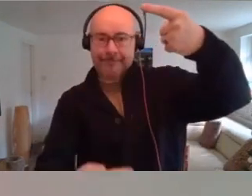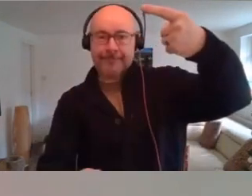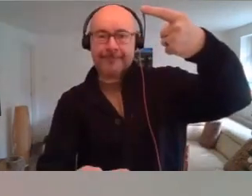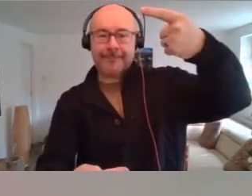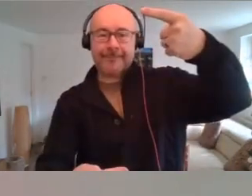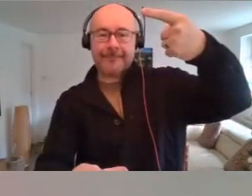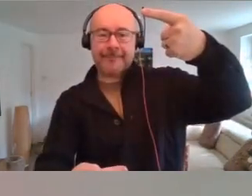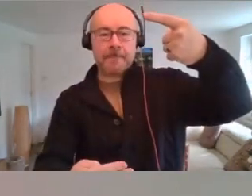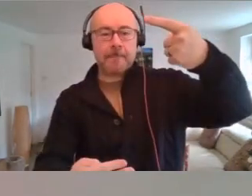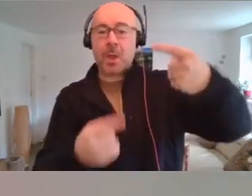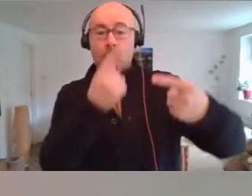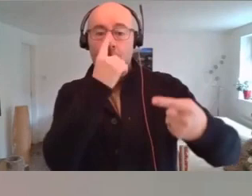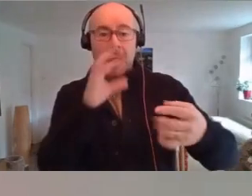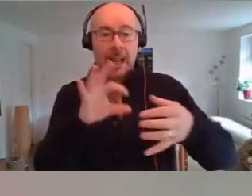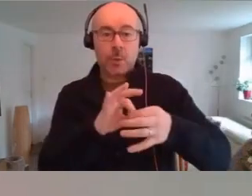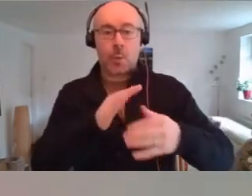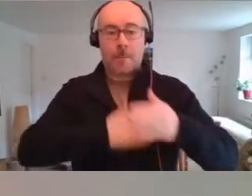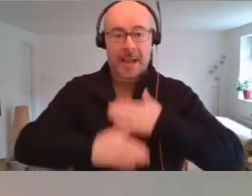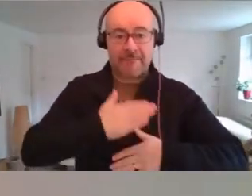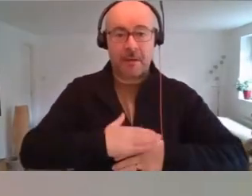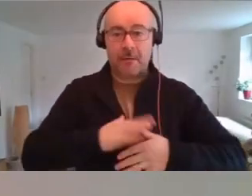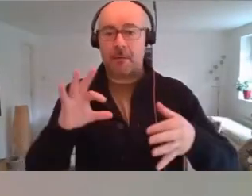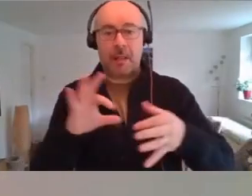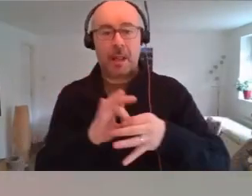things like behaviour and culture.